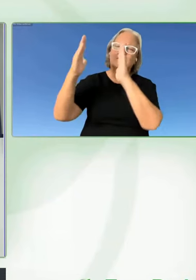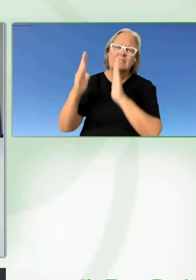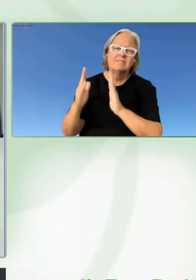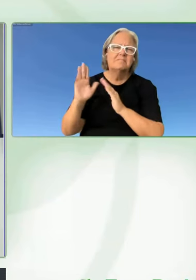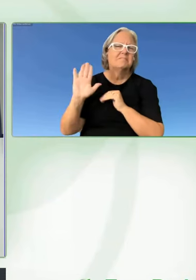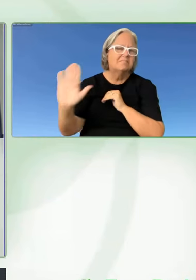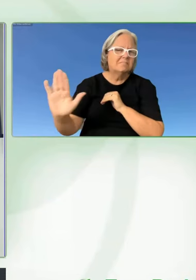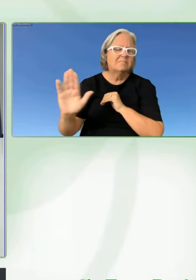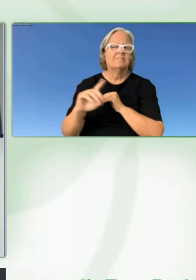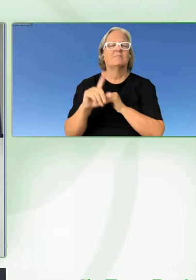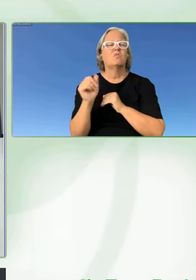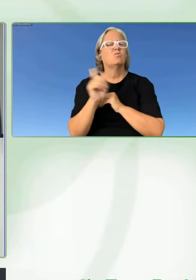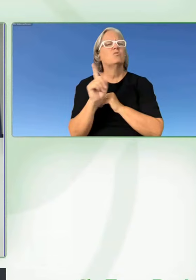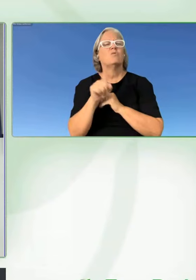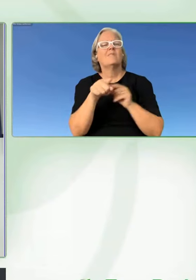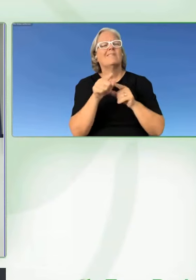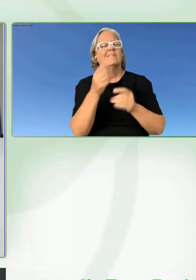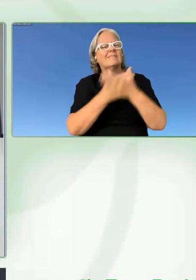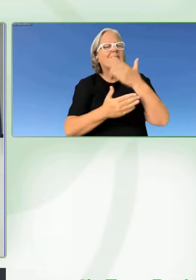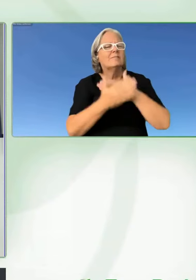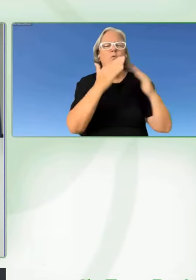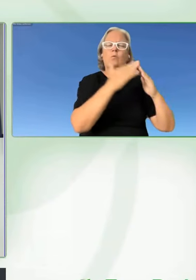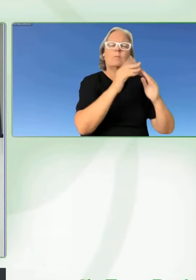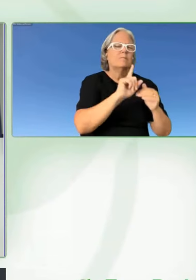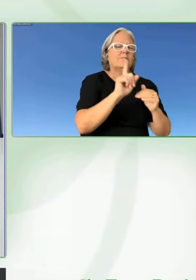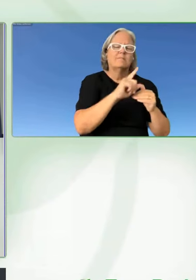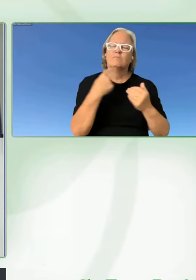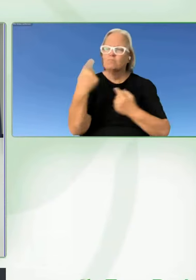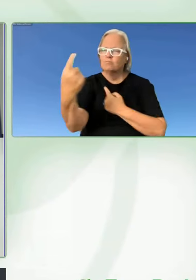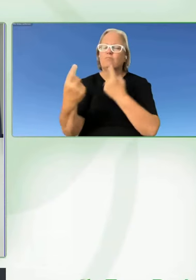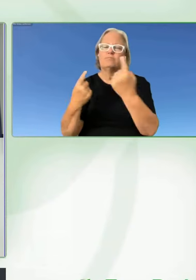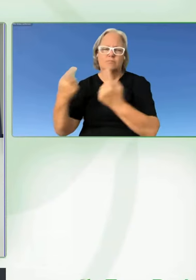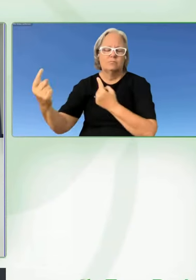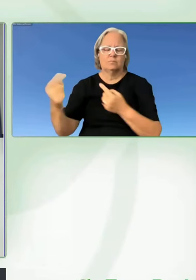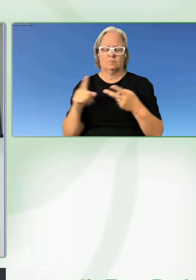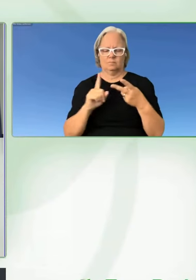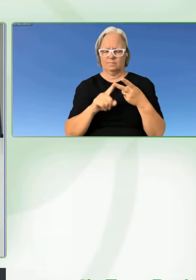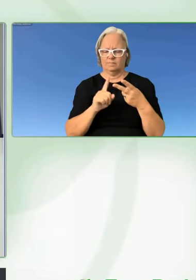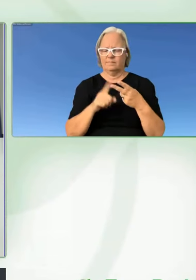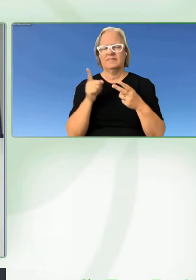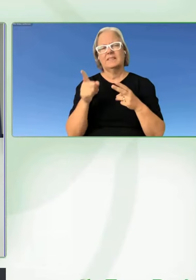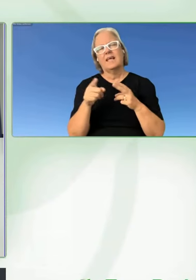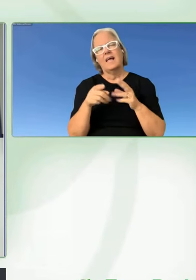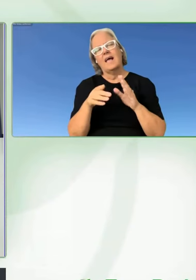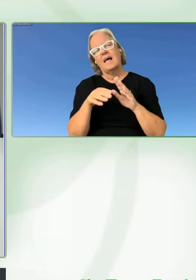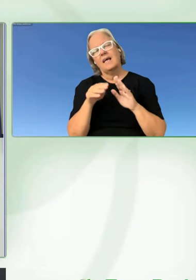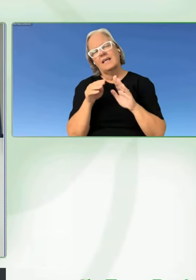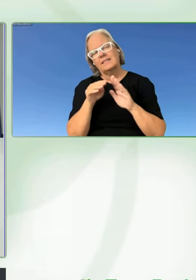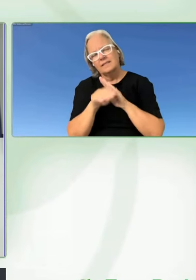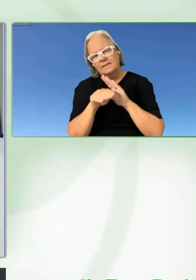one of the aspects was the accessibility, the other was inclusive education.